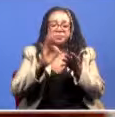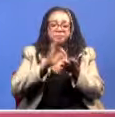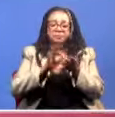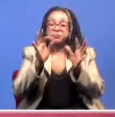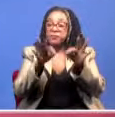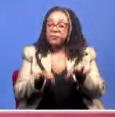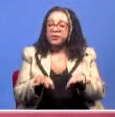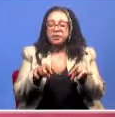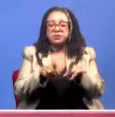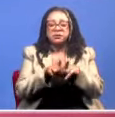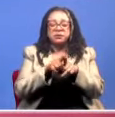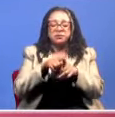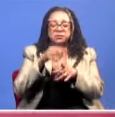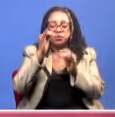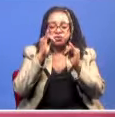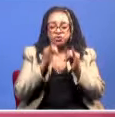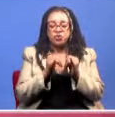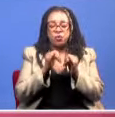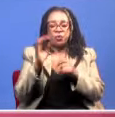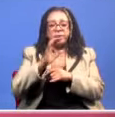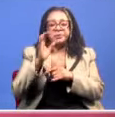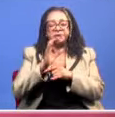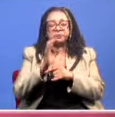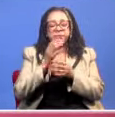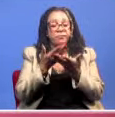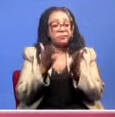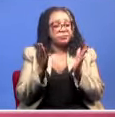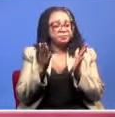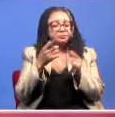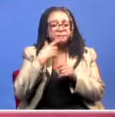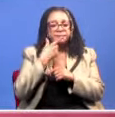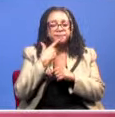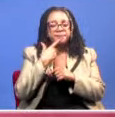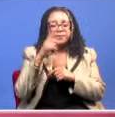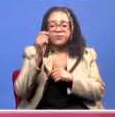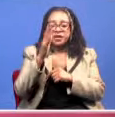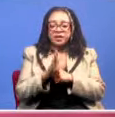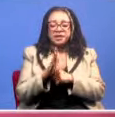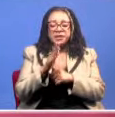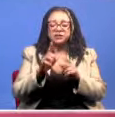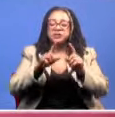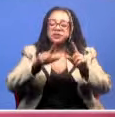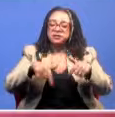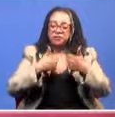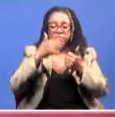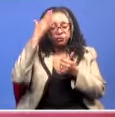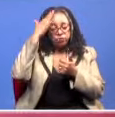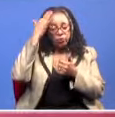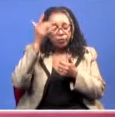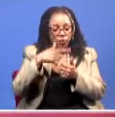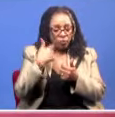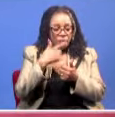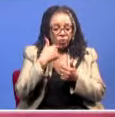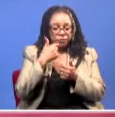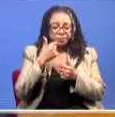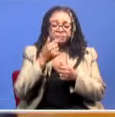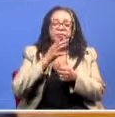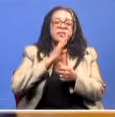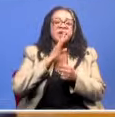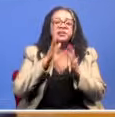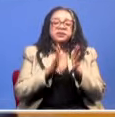William Ruto's new cabinet lineup. Mbadi saying that Kenyans deserved to know who the national creditors